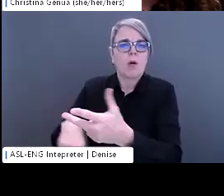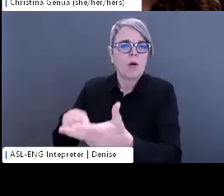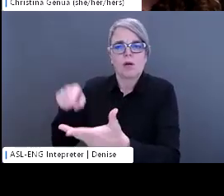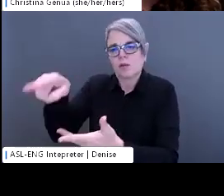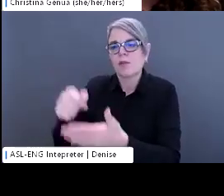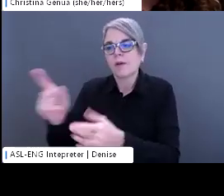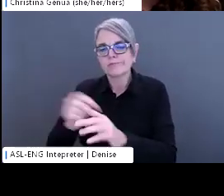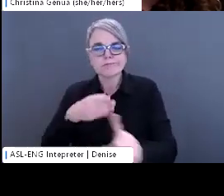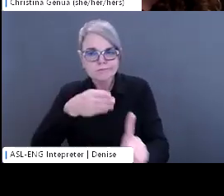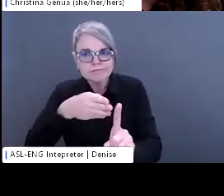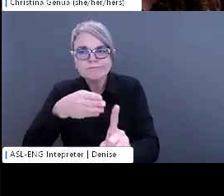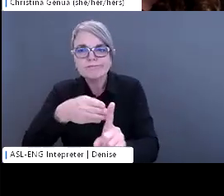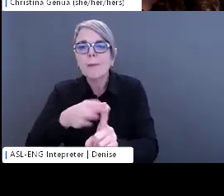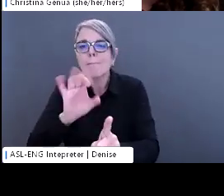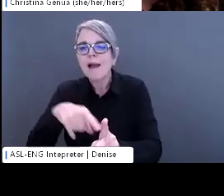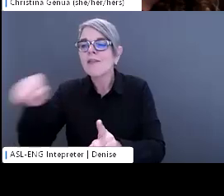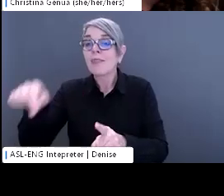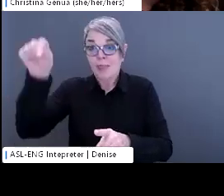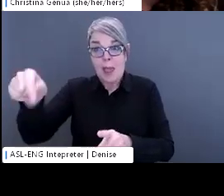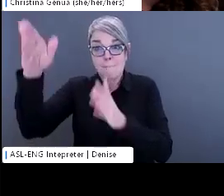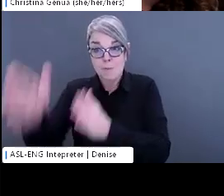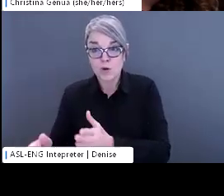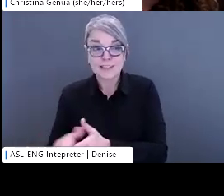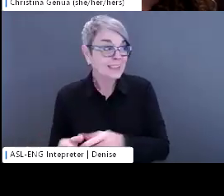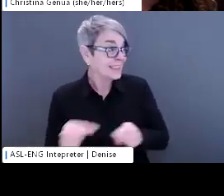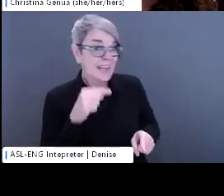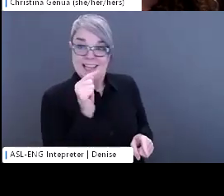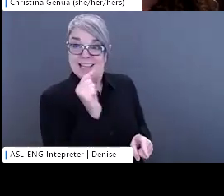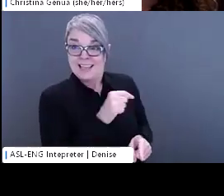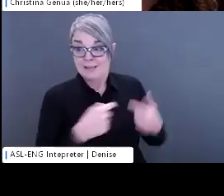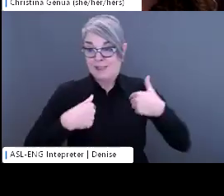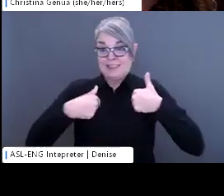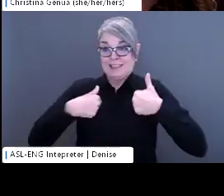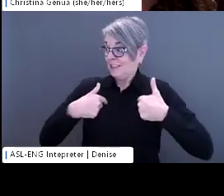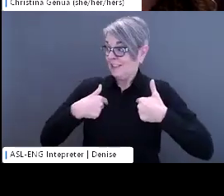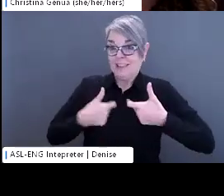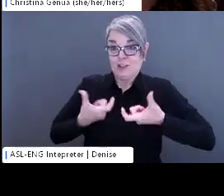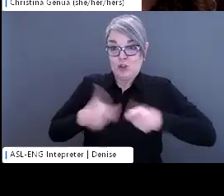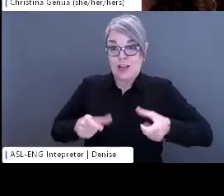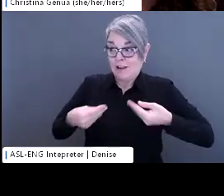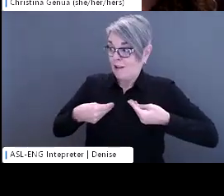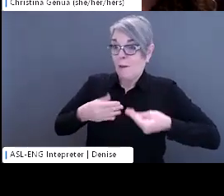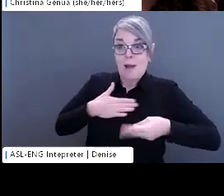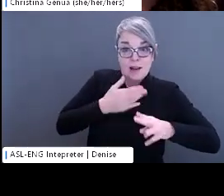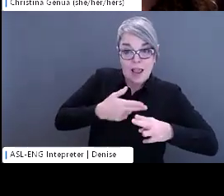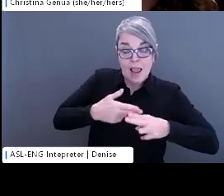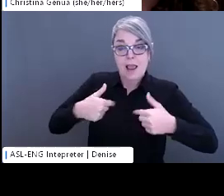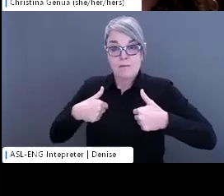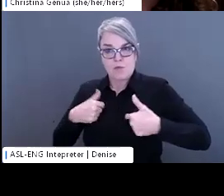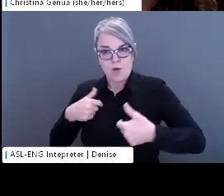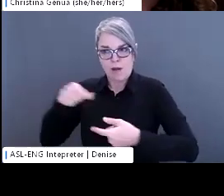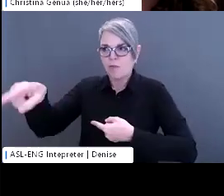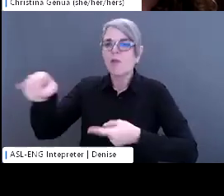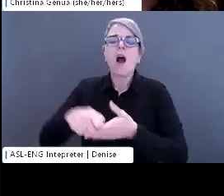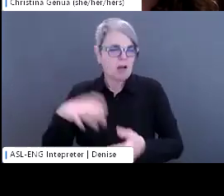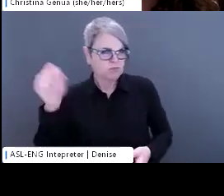you. Your best bet is to ensure that you do have your photo identification on you to cash any sort of government check without a